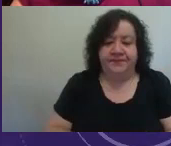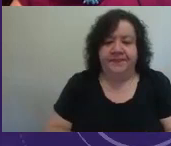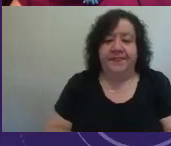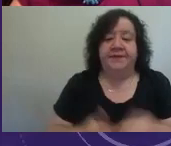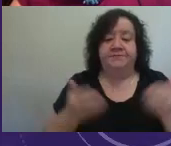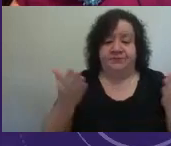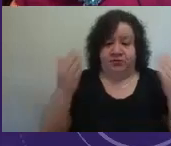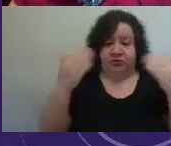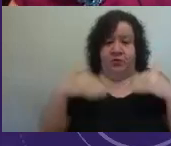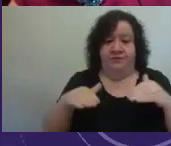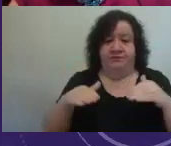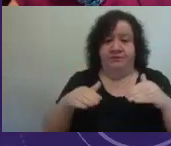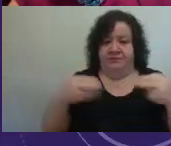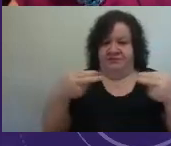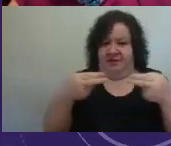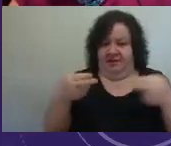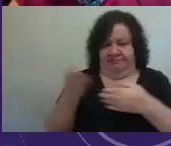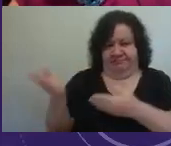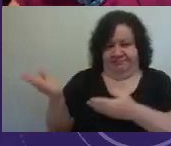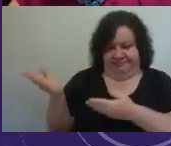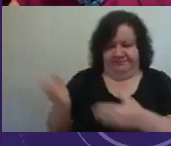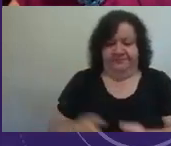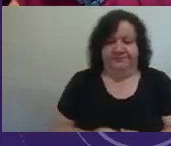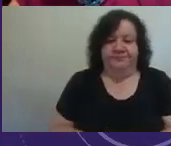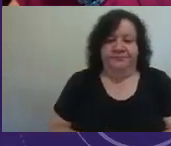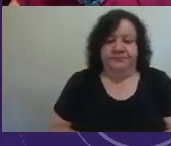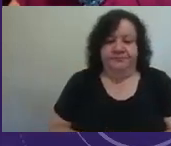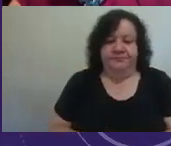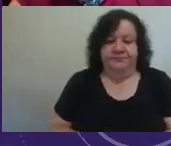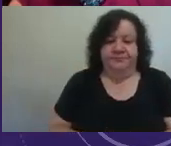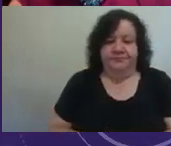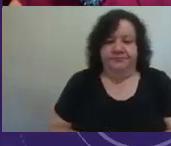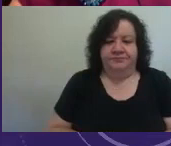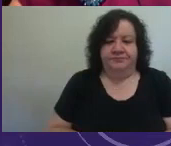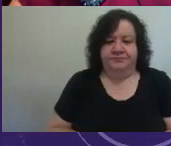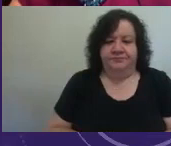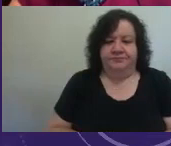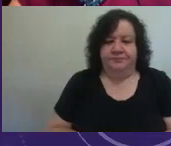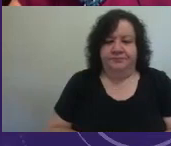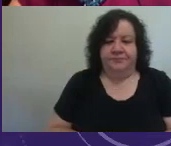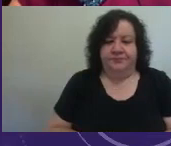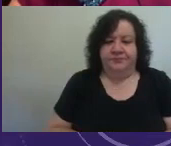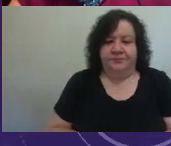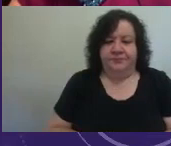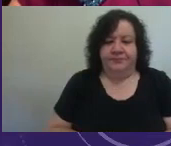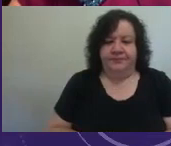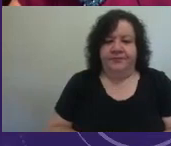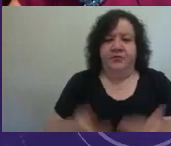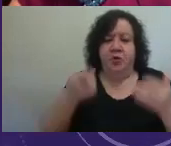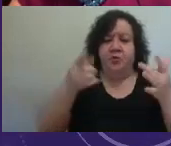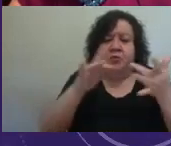So now we are going to talk about how do we make website accessible. When a website is designed, it